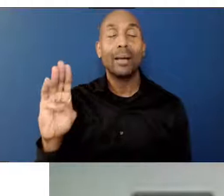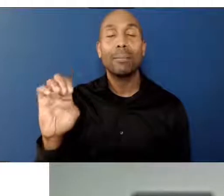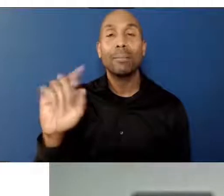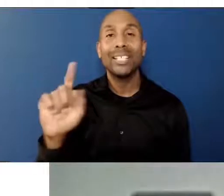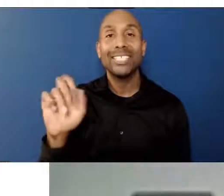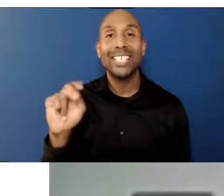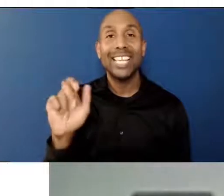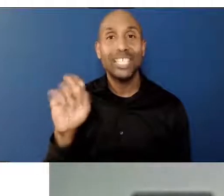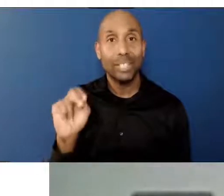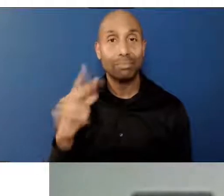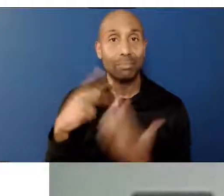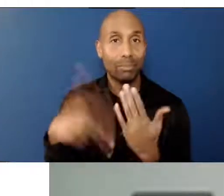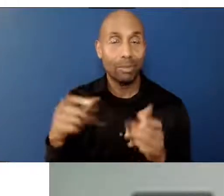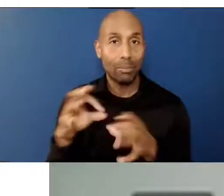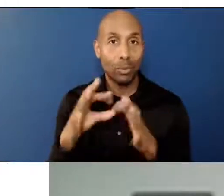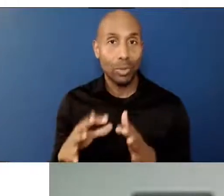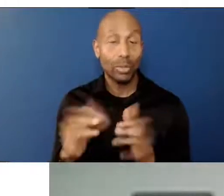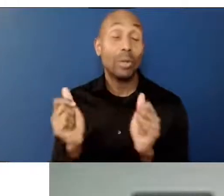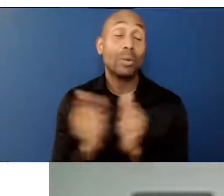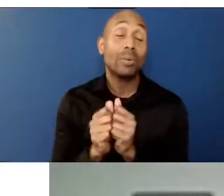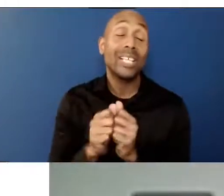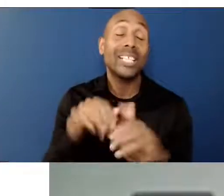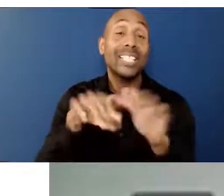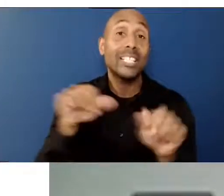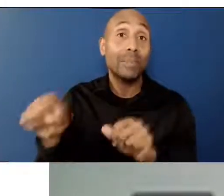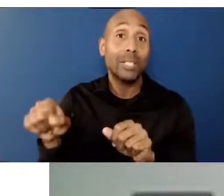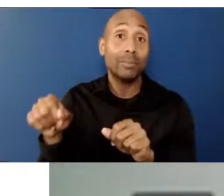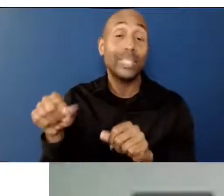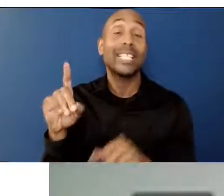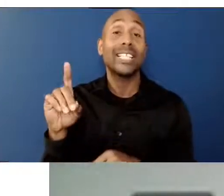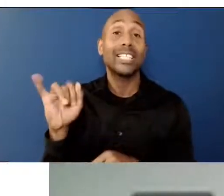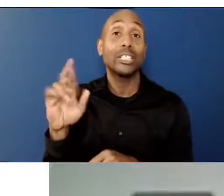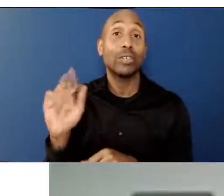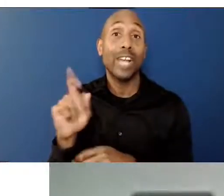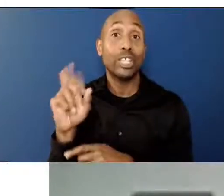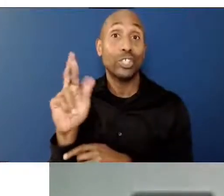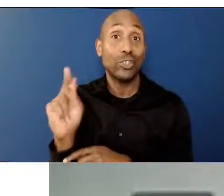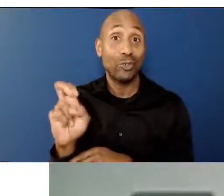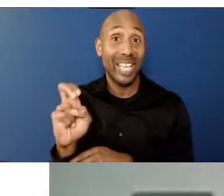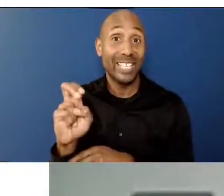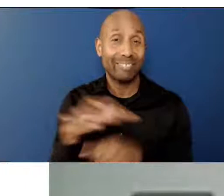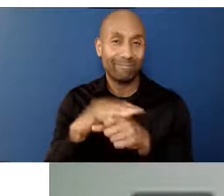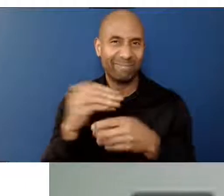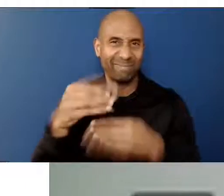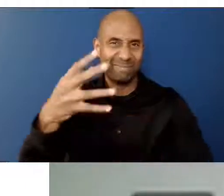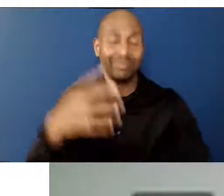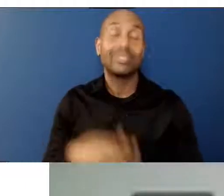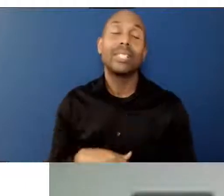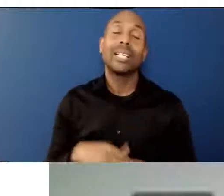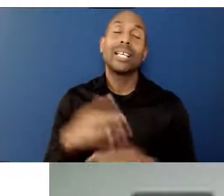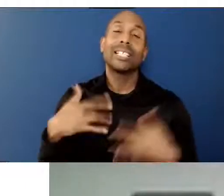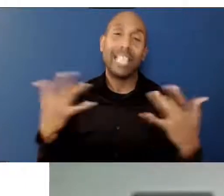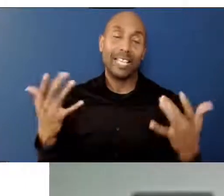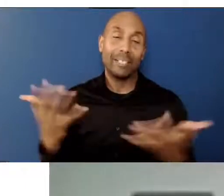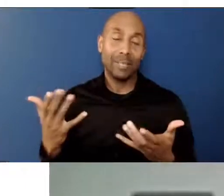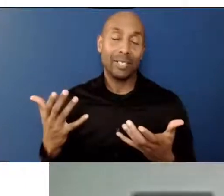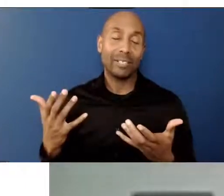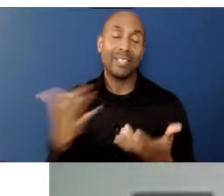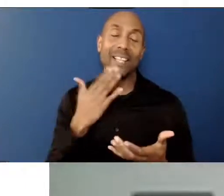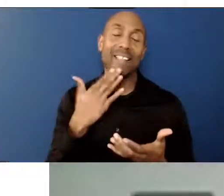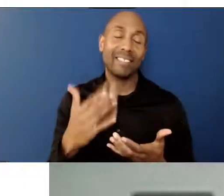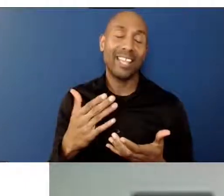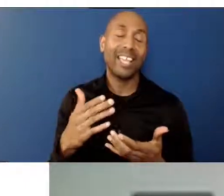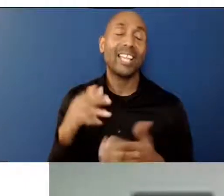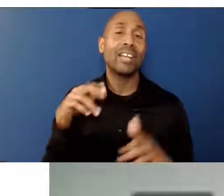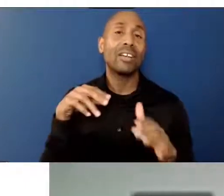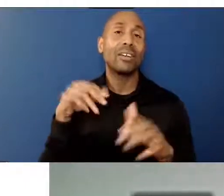Coordinator with the Accessibility Directorate. And I'm really excited to be here. And thanks to reachAbility for inviting us to participate in